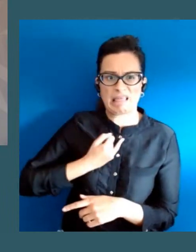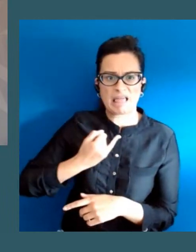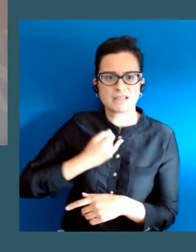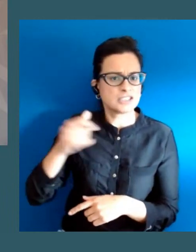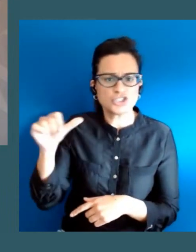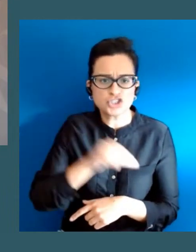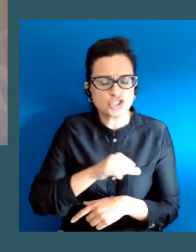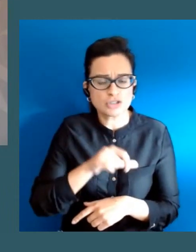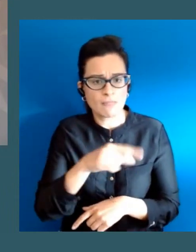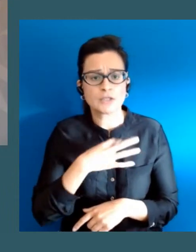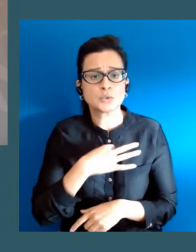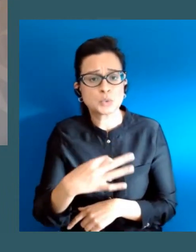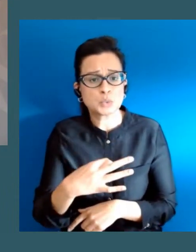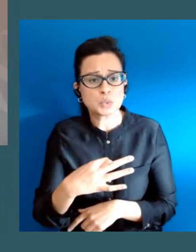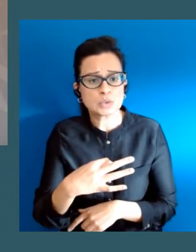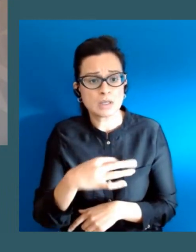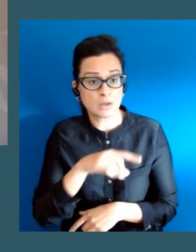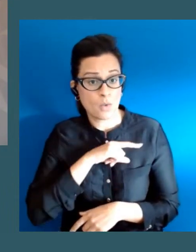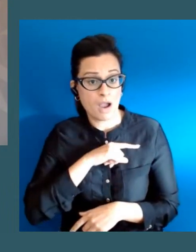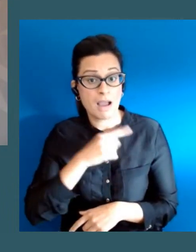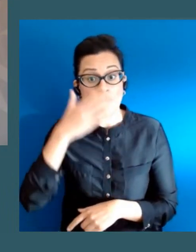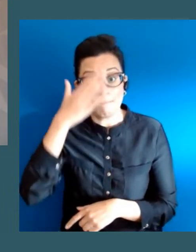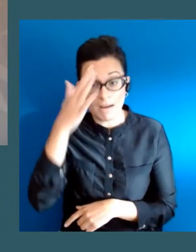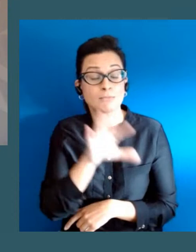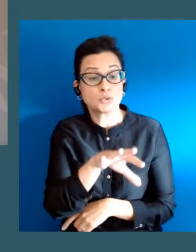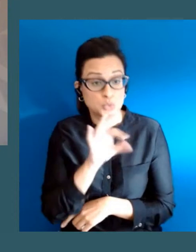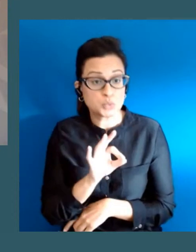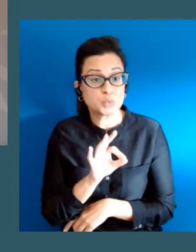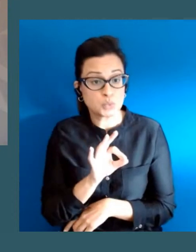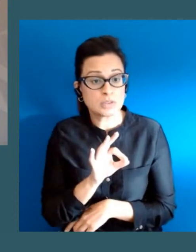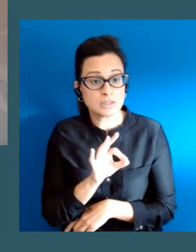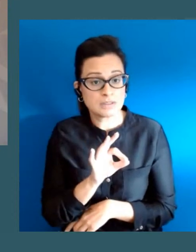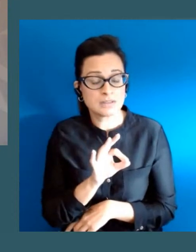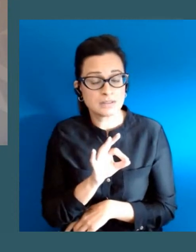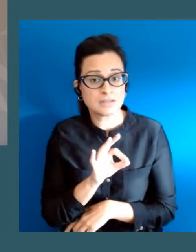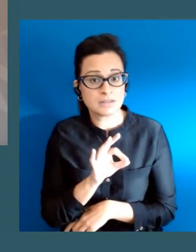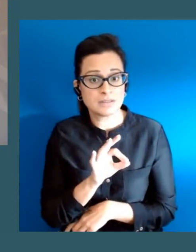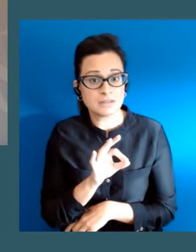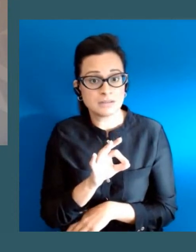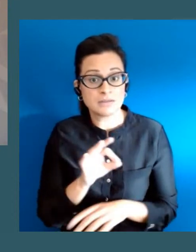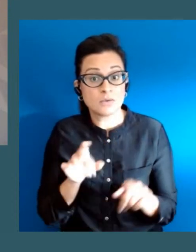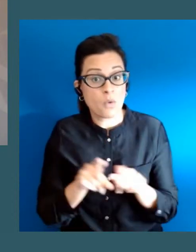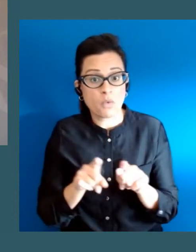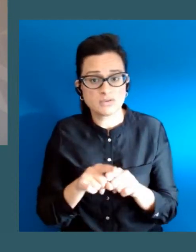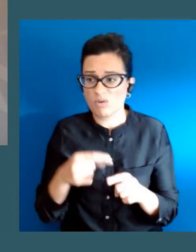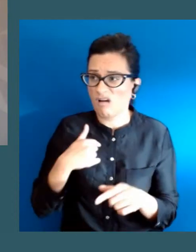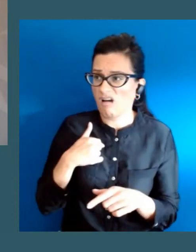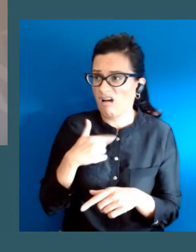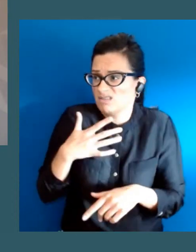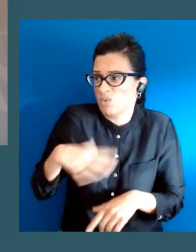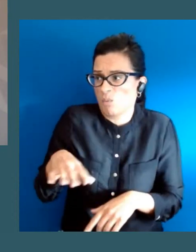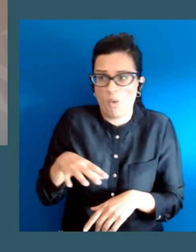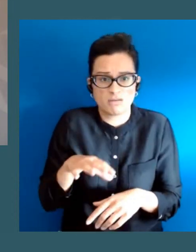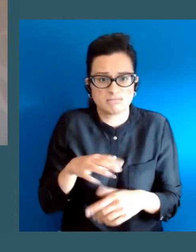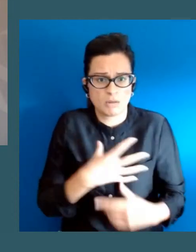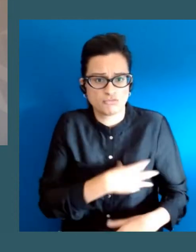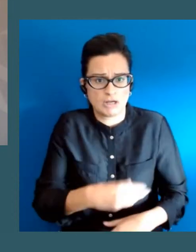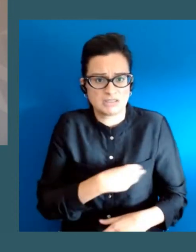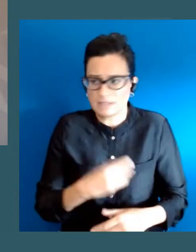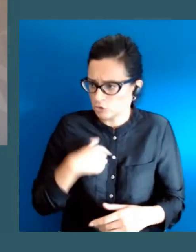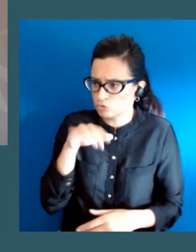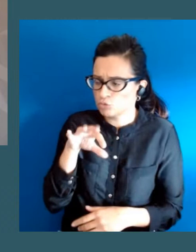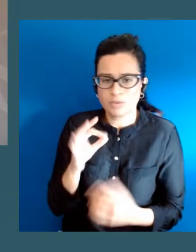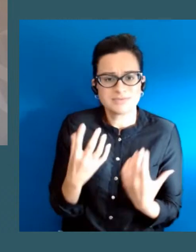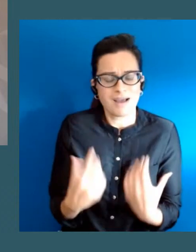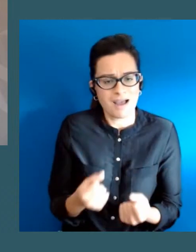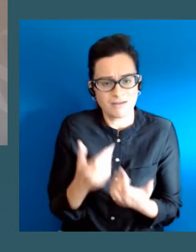because it might be the mother's choice as well not to breastfeed. And so I think what the